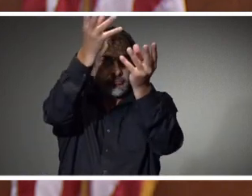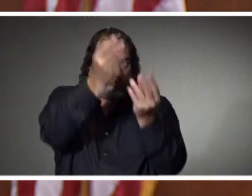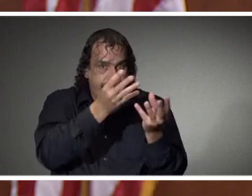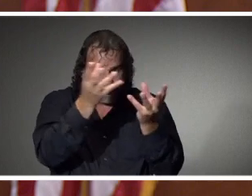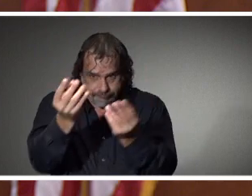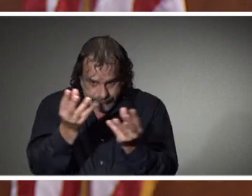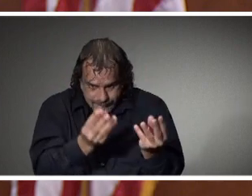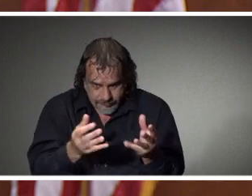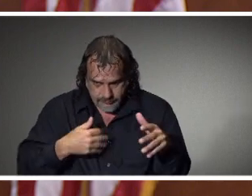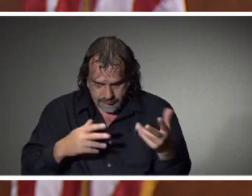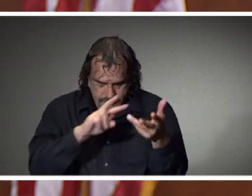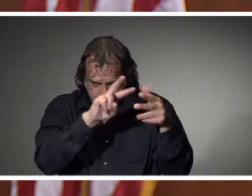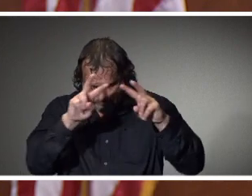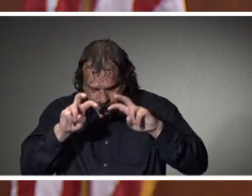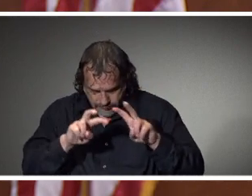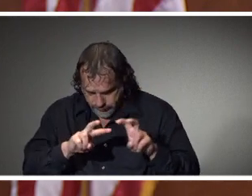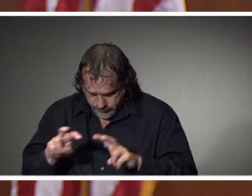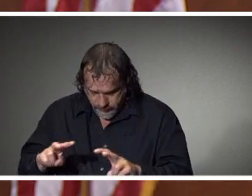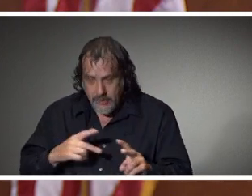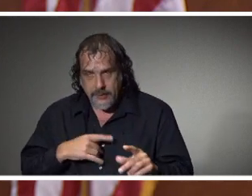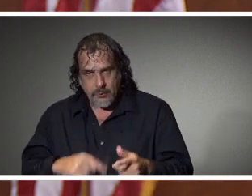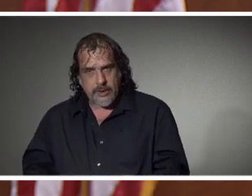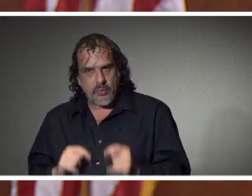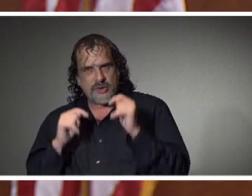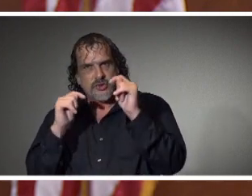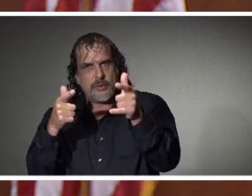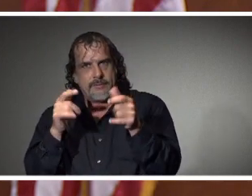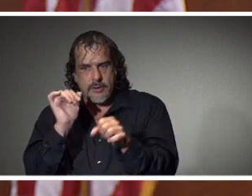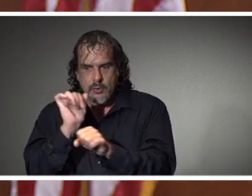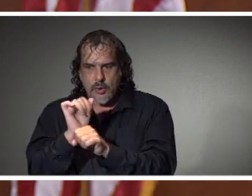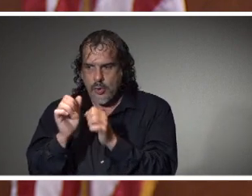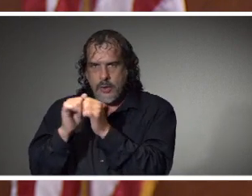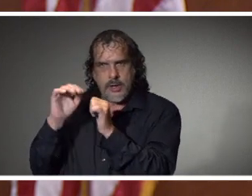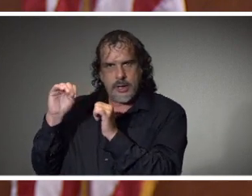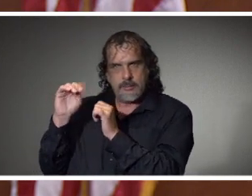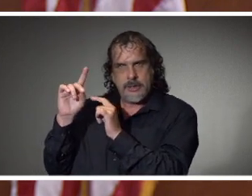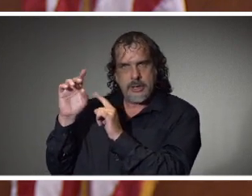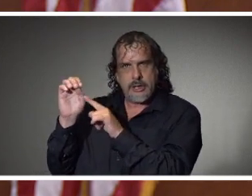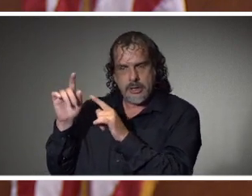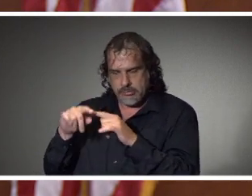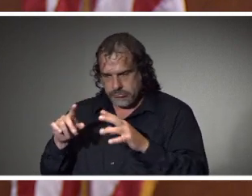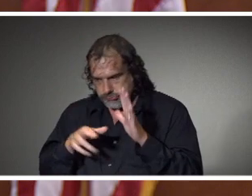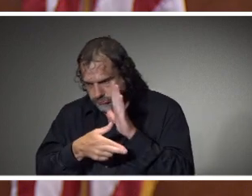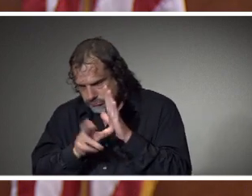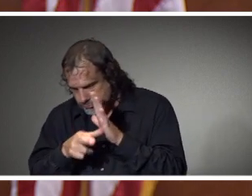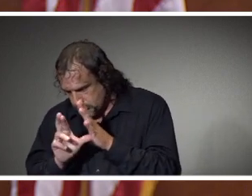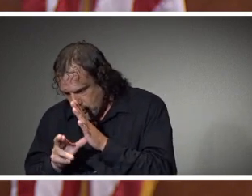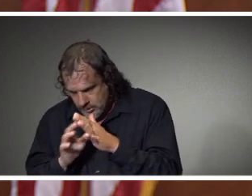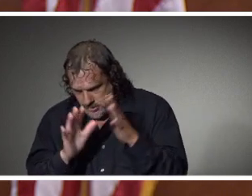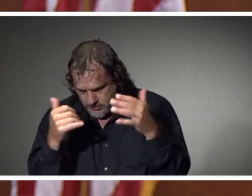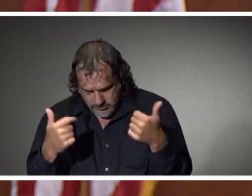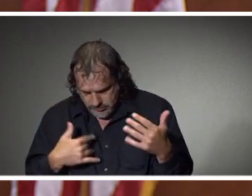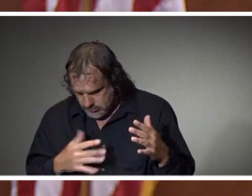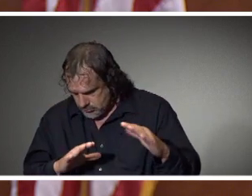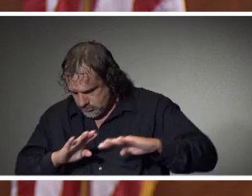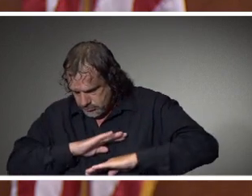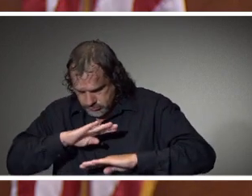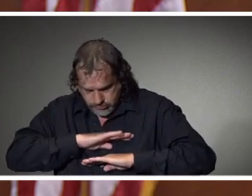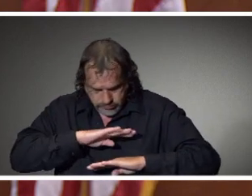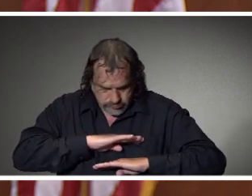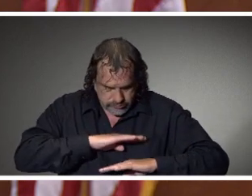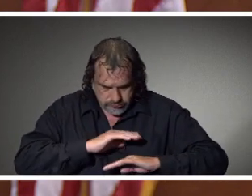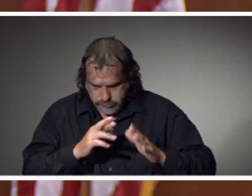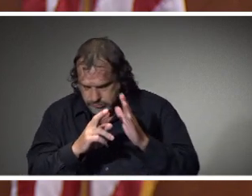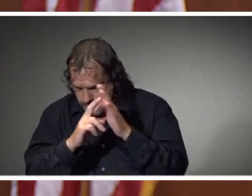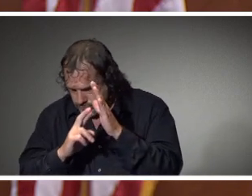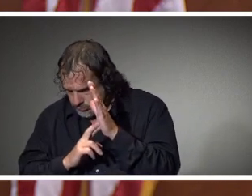very, very, very swiftly work with the Department of Education to review those, make sure that they all meet the standards that